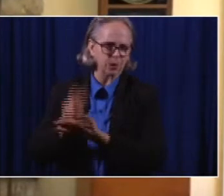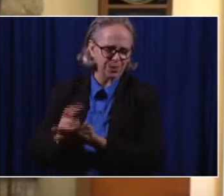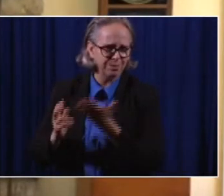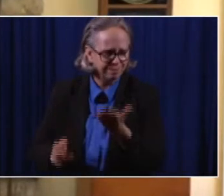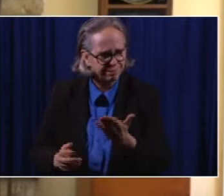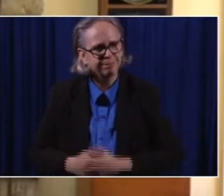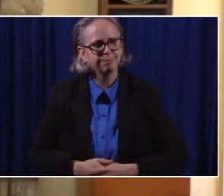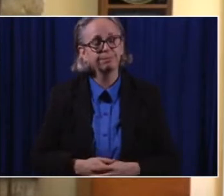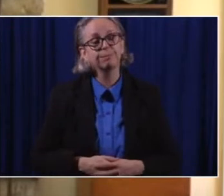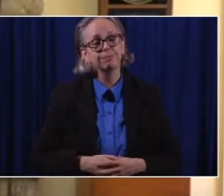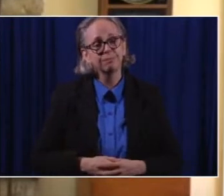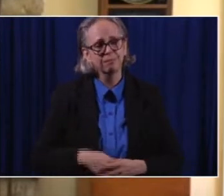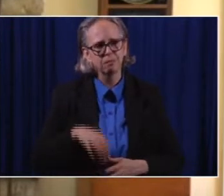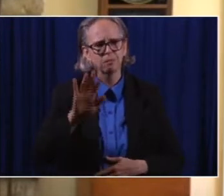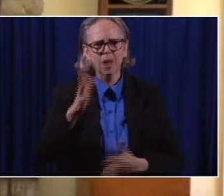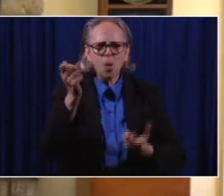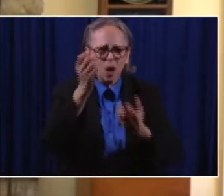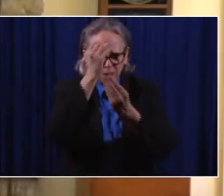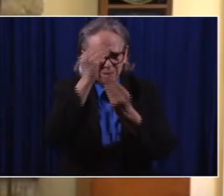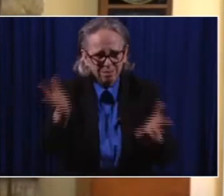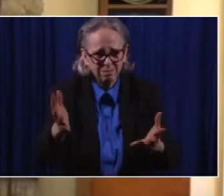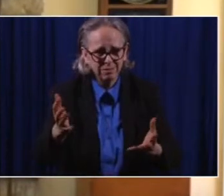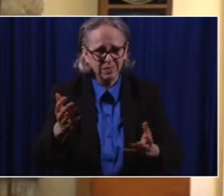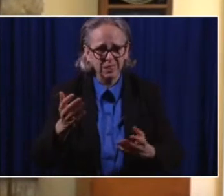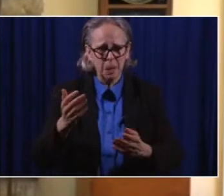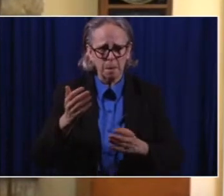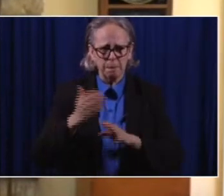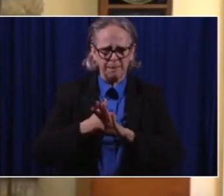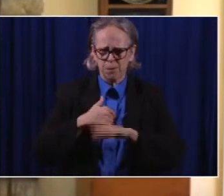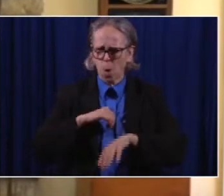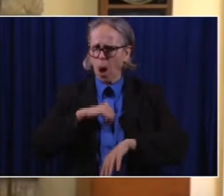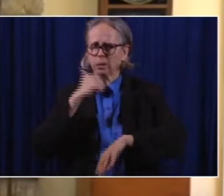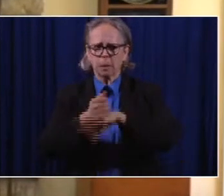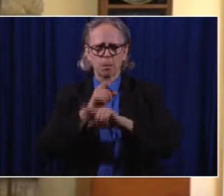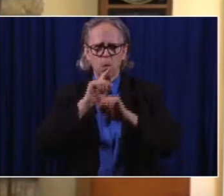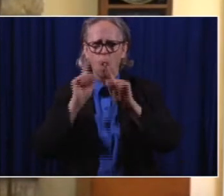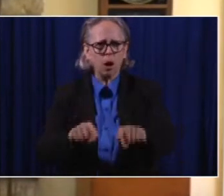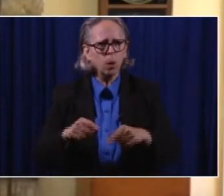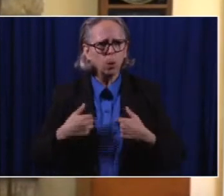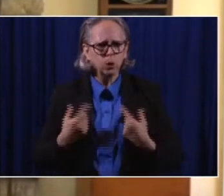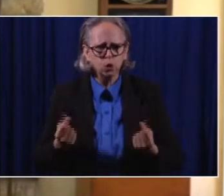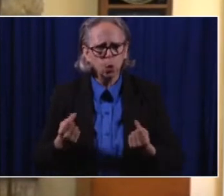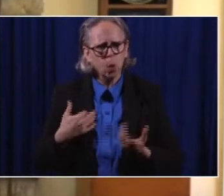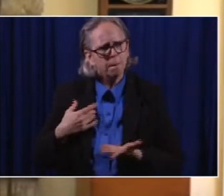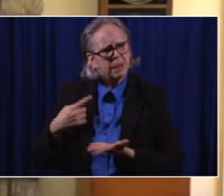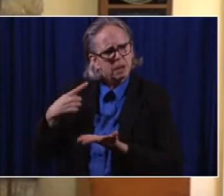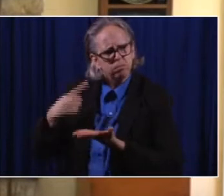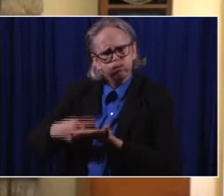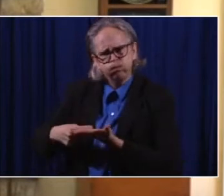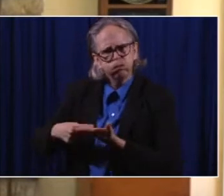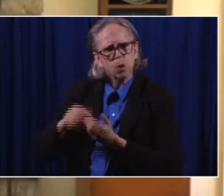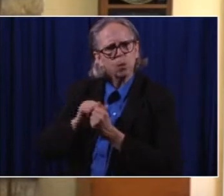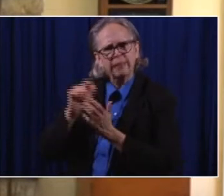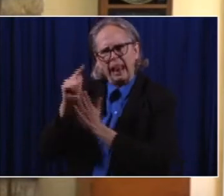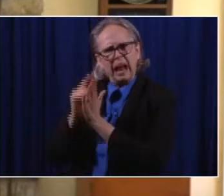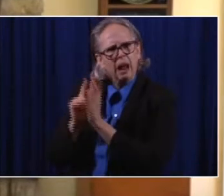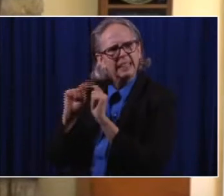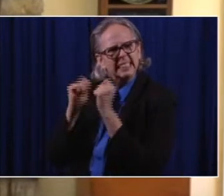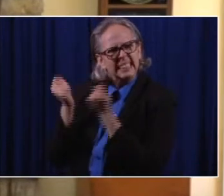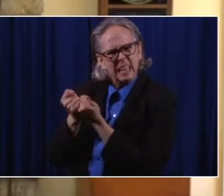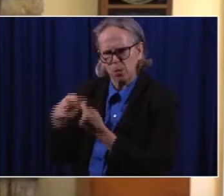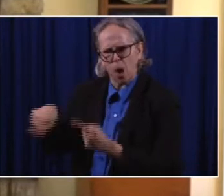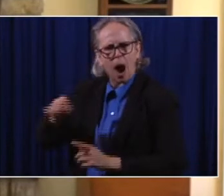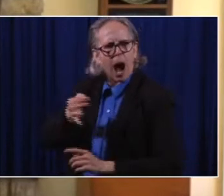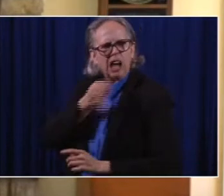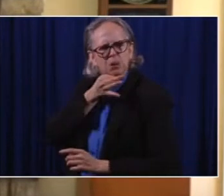with great consultation with our legal team. We have some very good lawyers, and sometimes